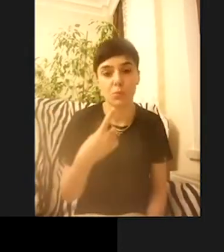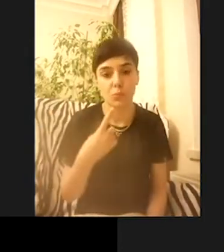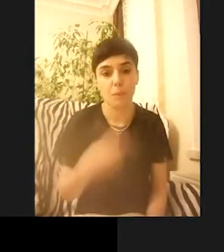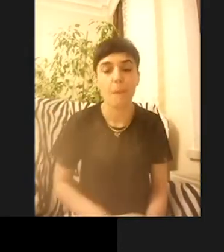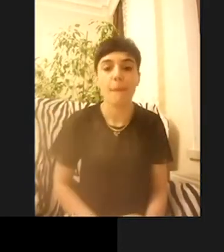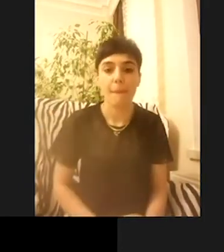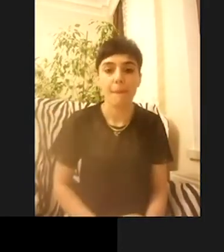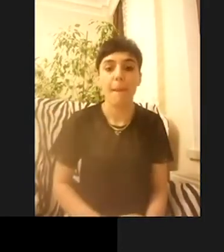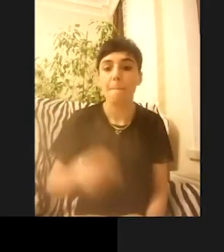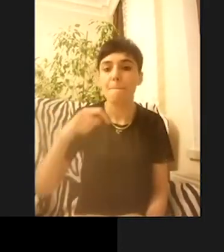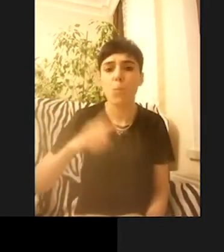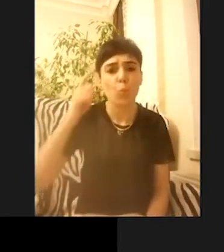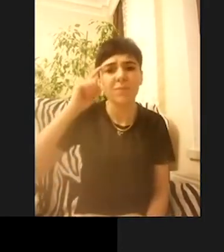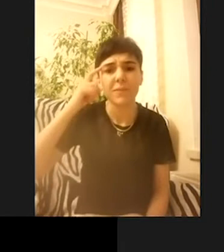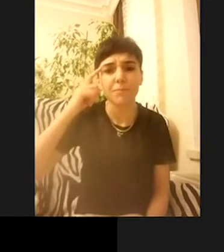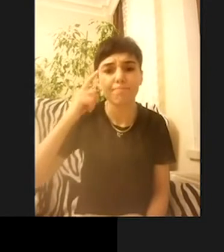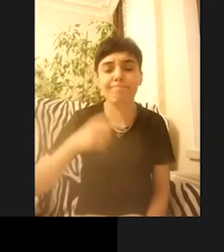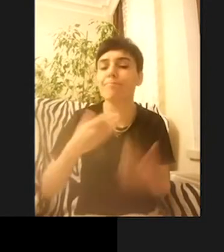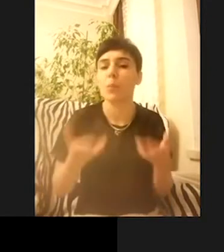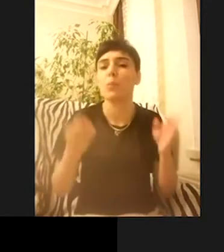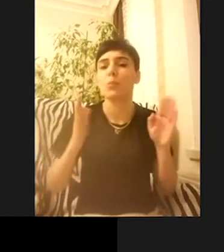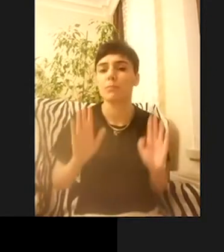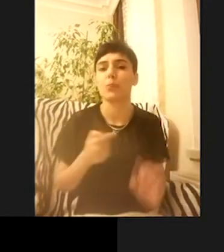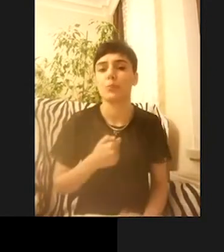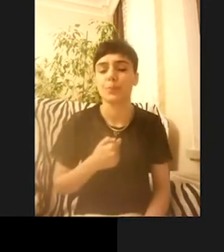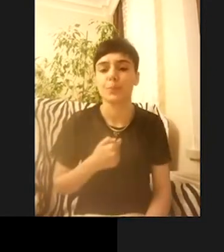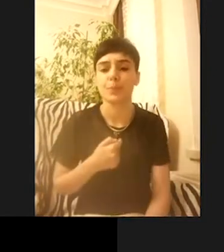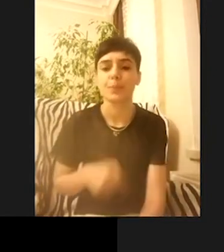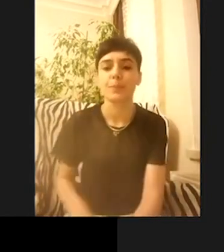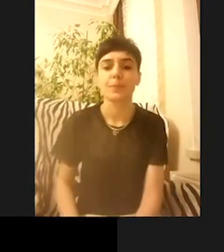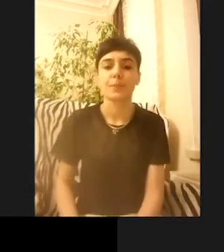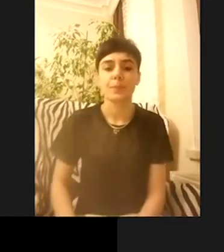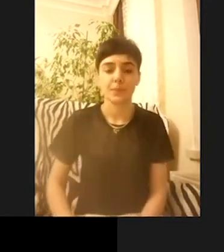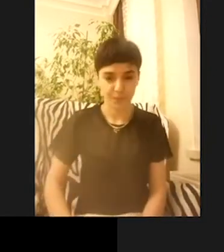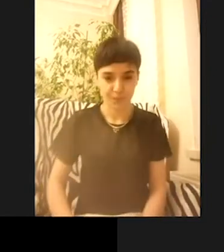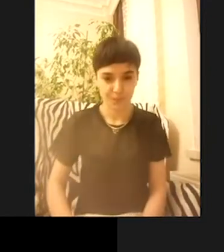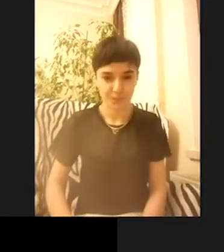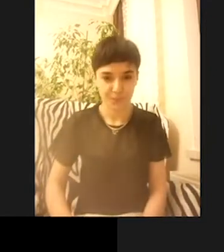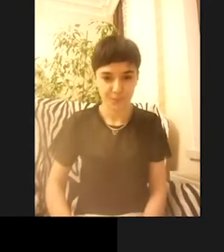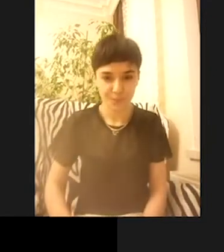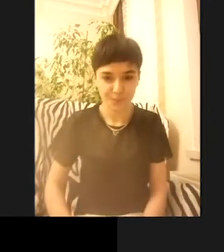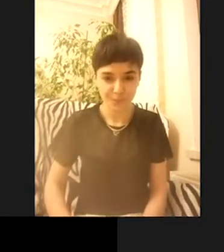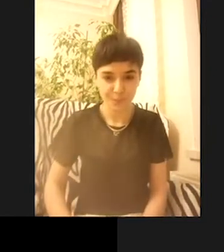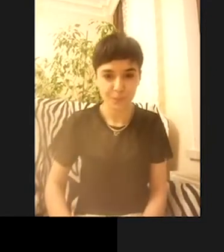Additionally, I would like to talk about the reference to Masab that Dino provided. Actually,